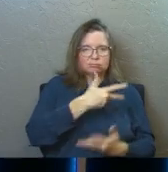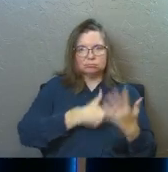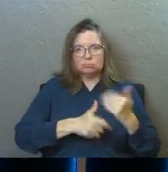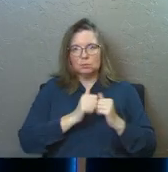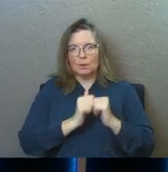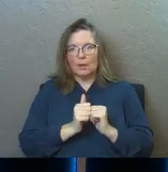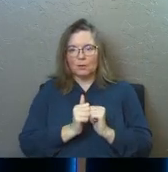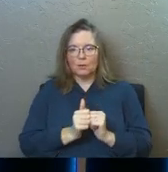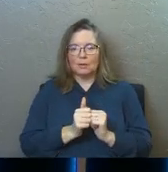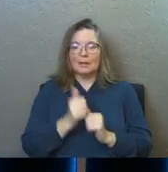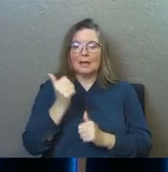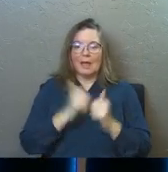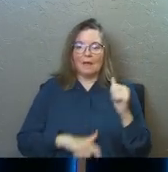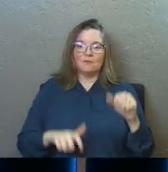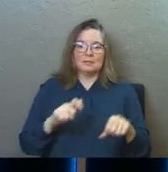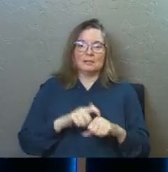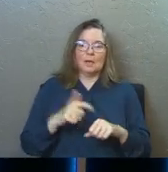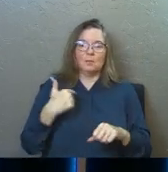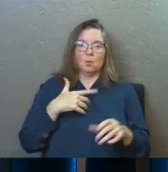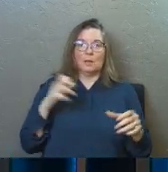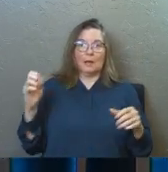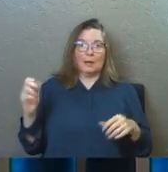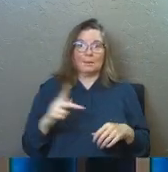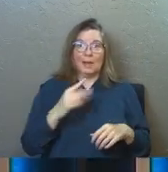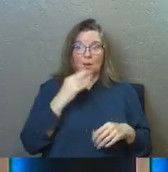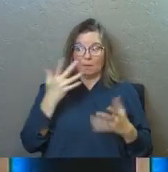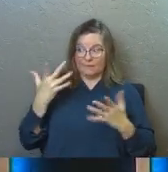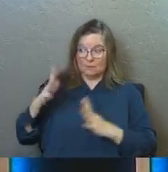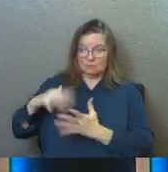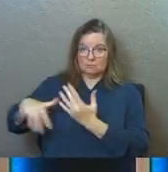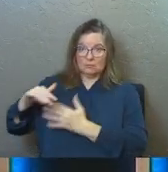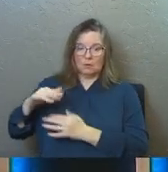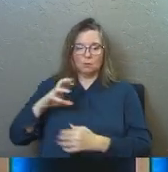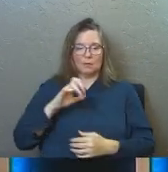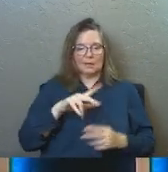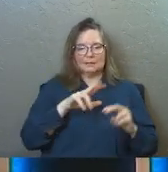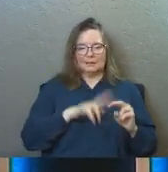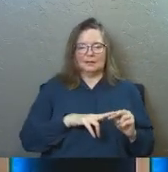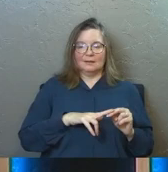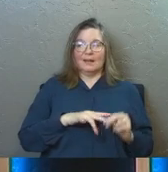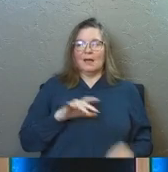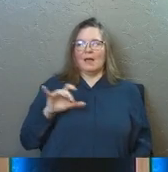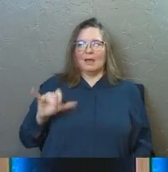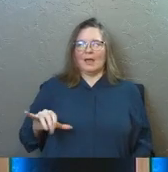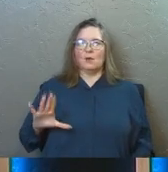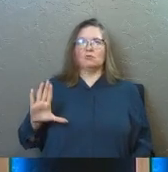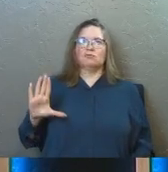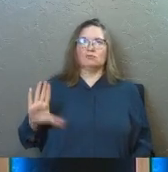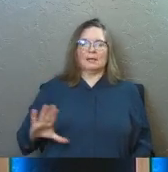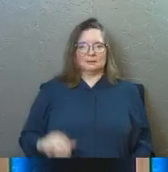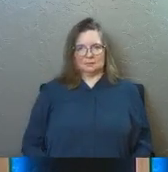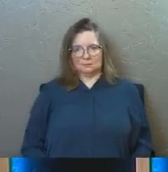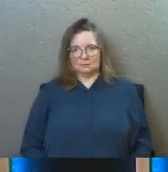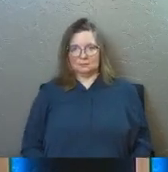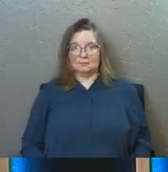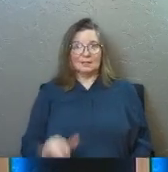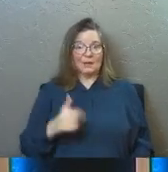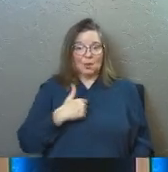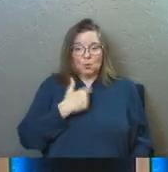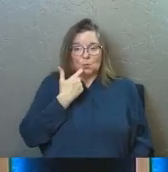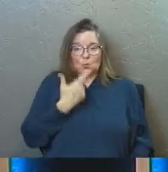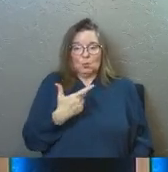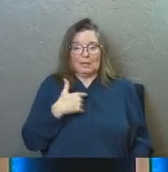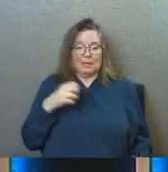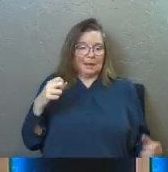spend time together, every time we come back home from spending time with them, Rachel and I sit for a minute and we go, that was great, you know? It's like we